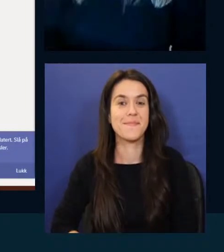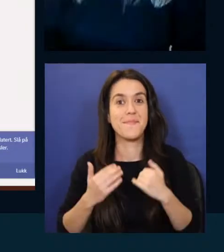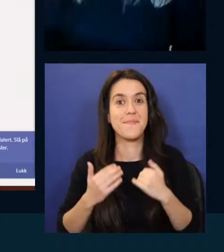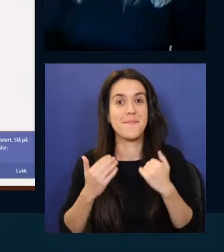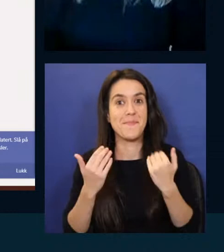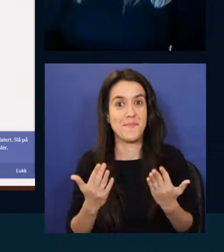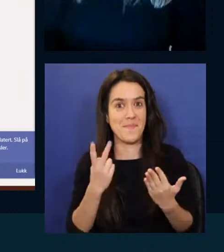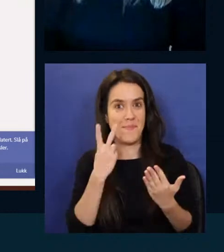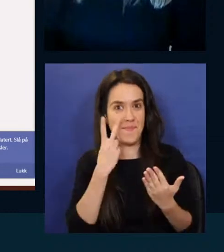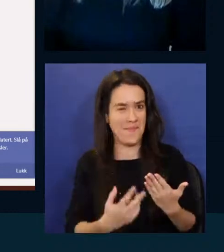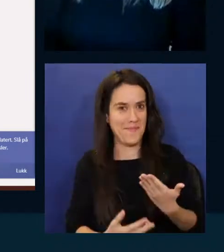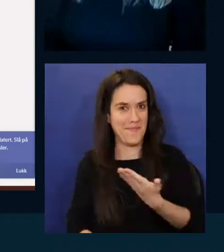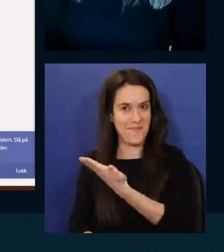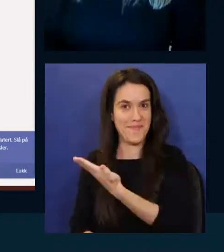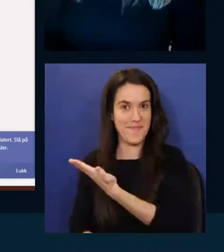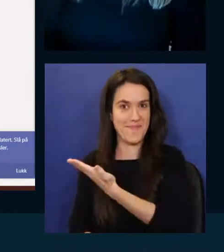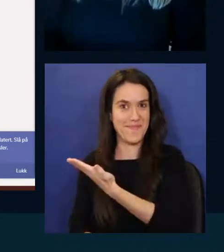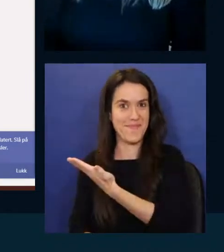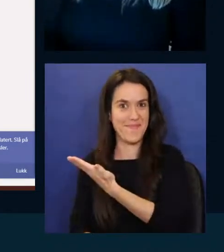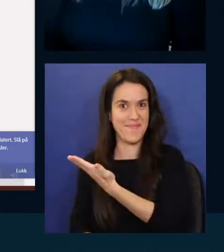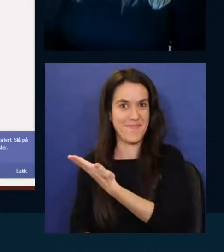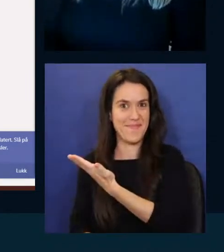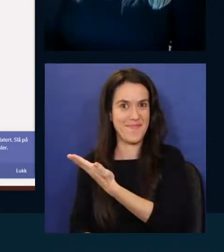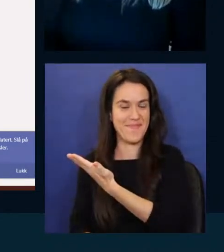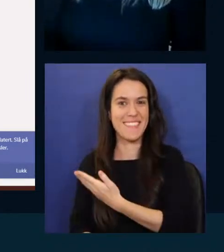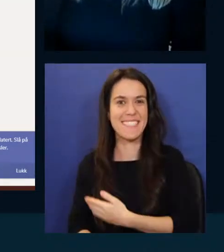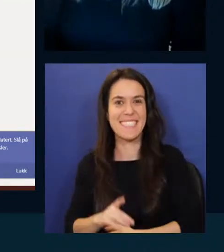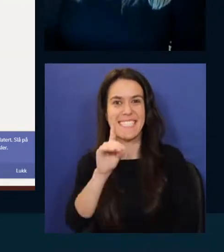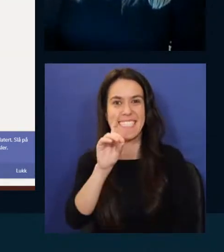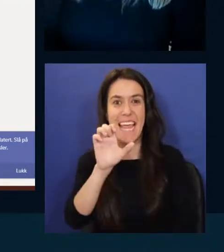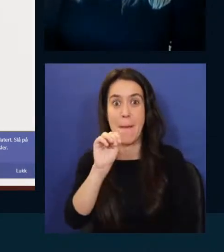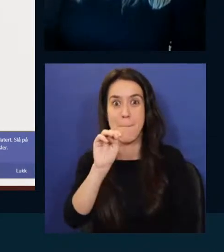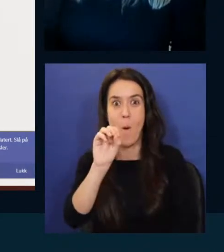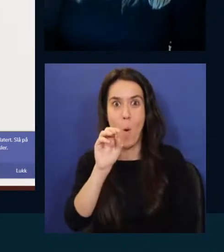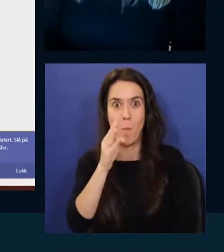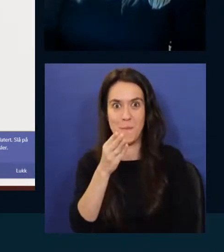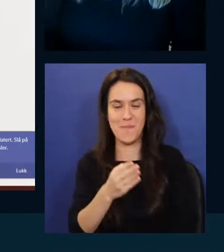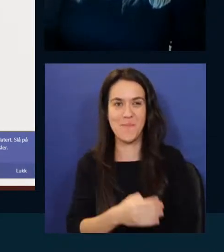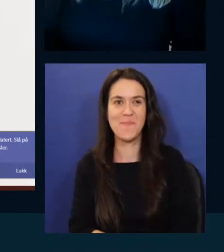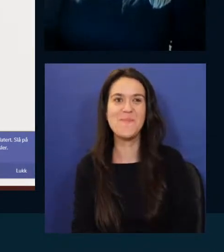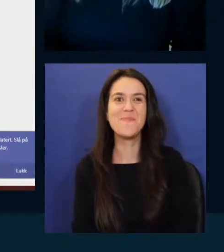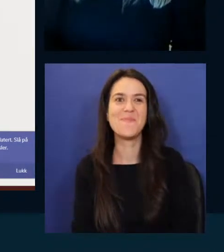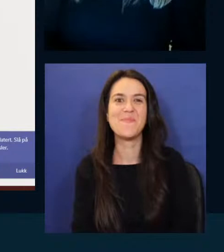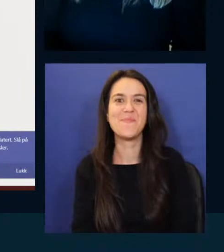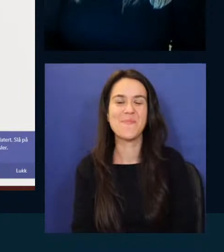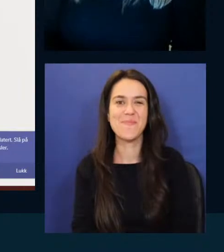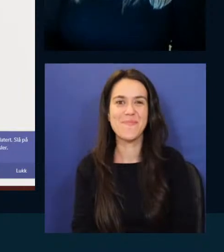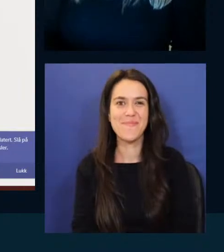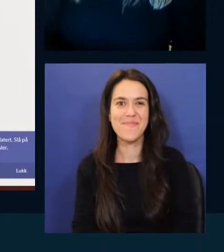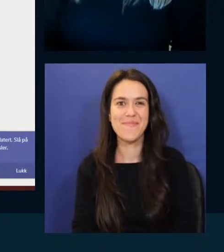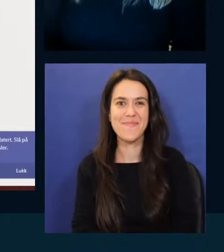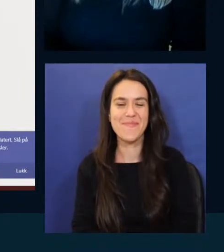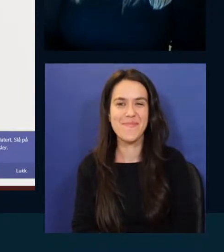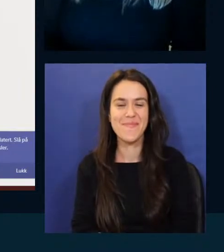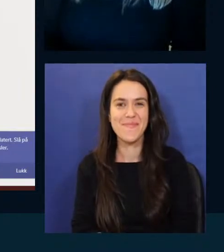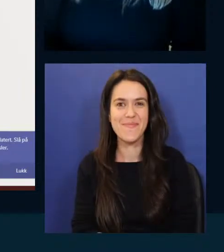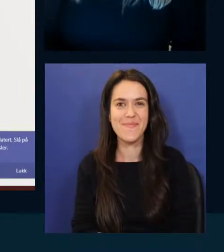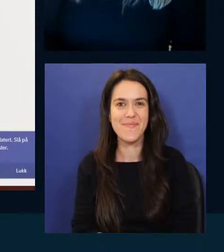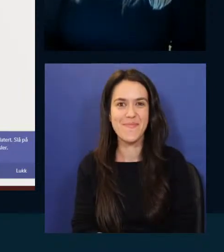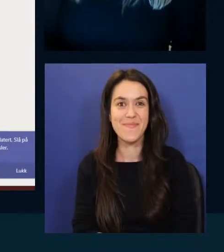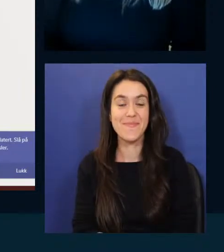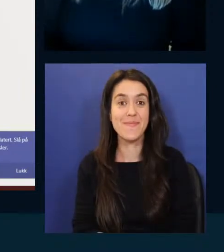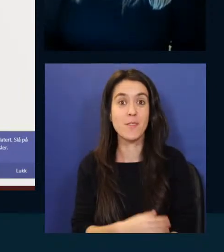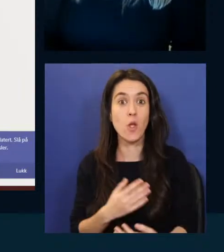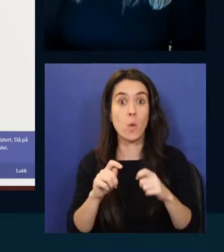Okay, so let's jump into it. So within